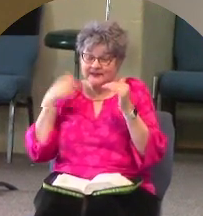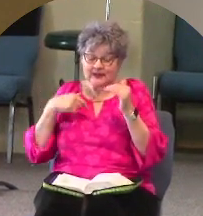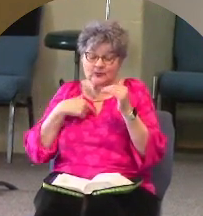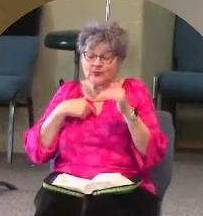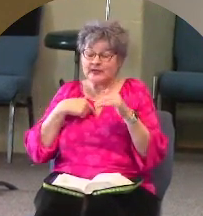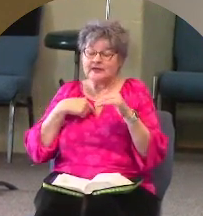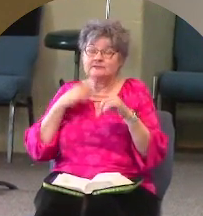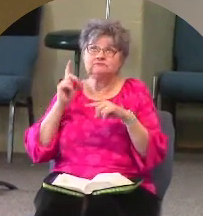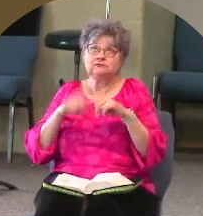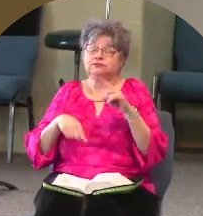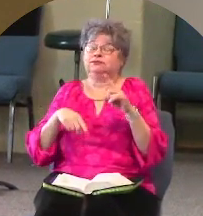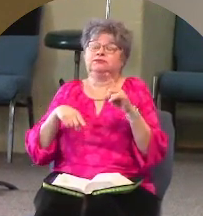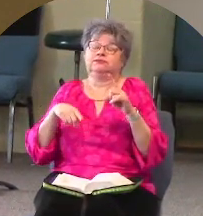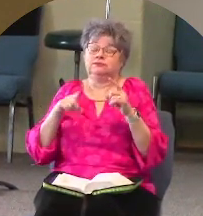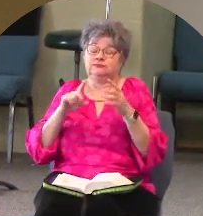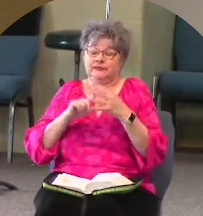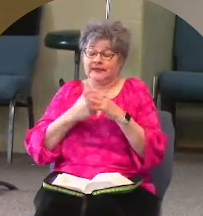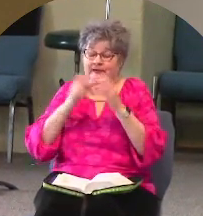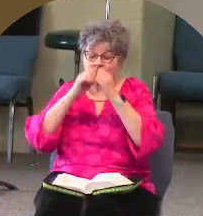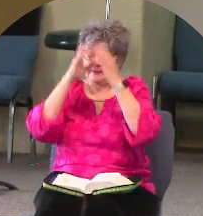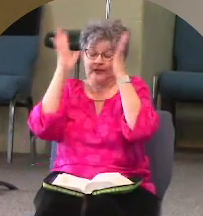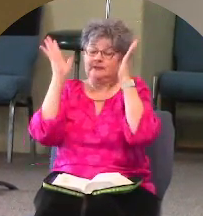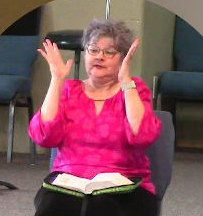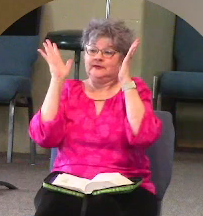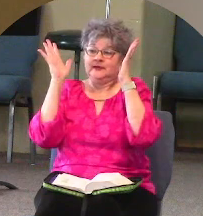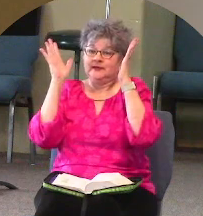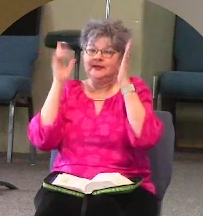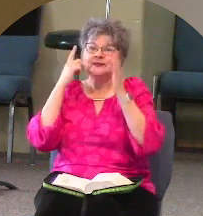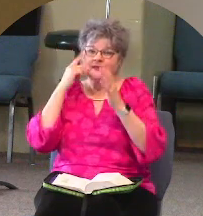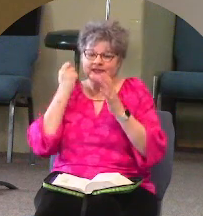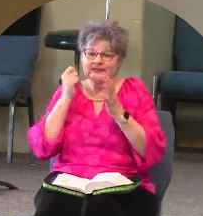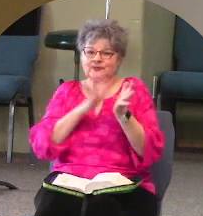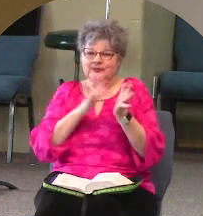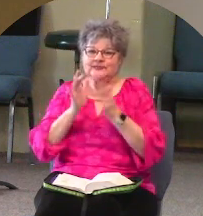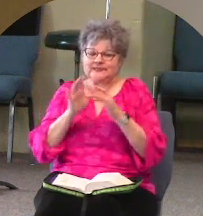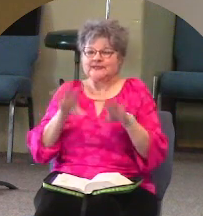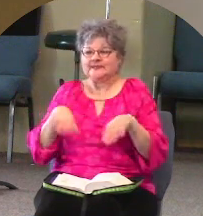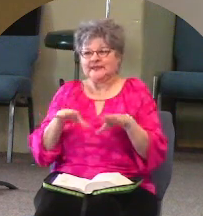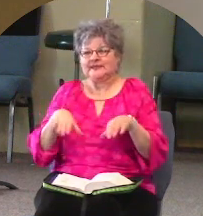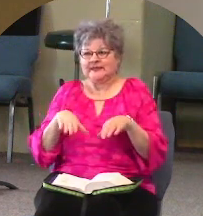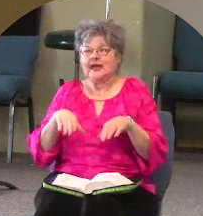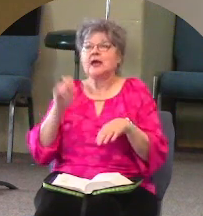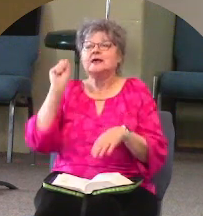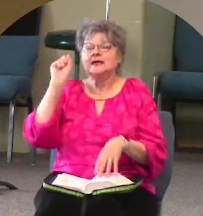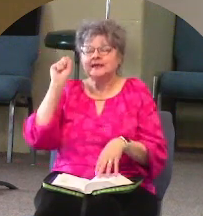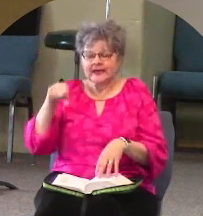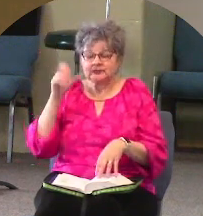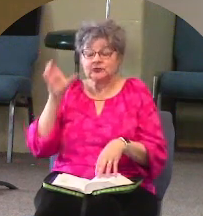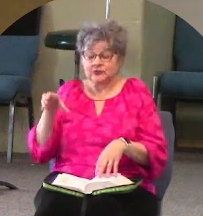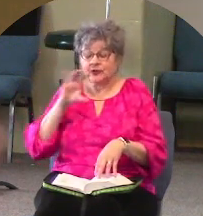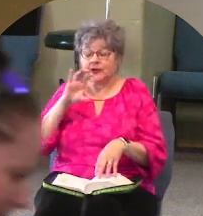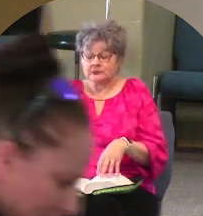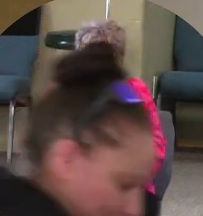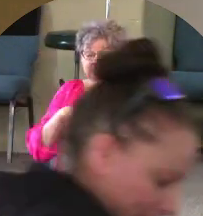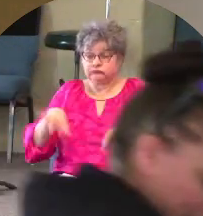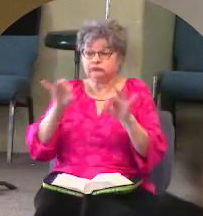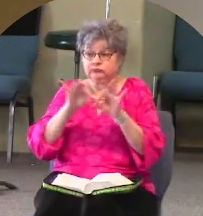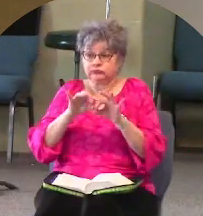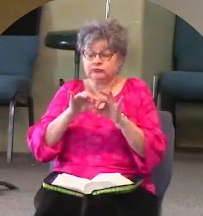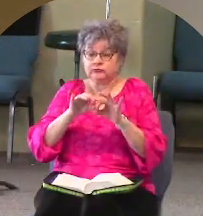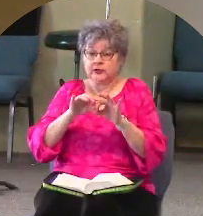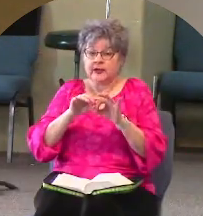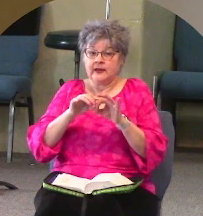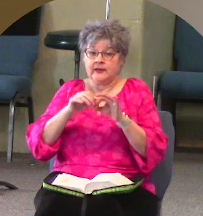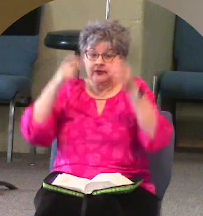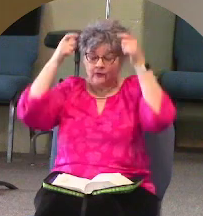couldn't even begin to imagine. And it's because of what Jesus did. Yes, the cross had a place. The crown of thorns